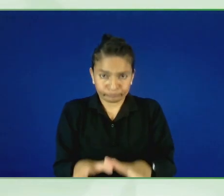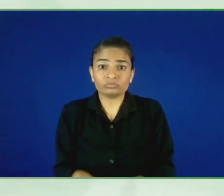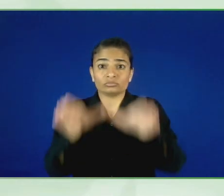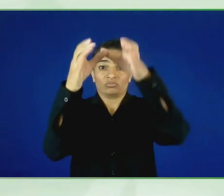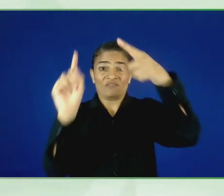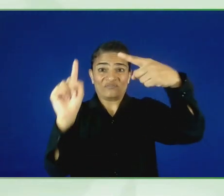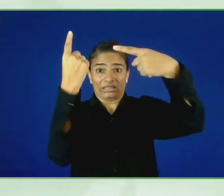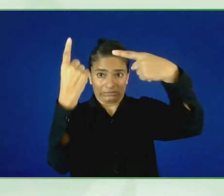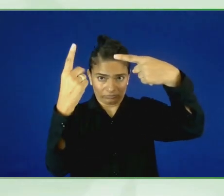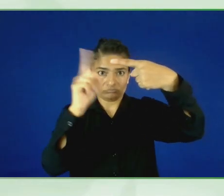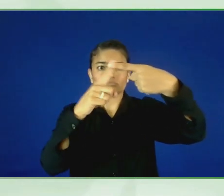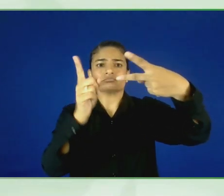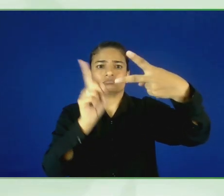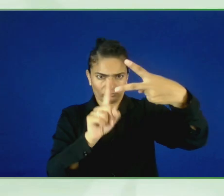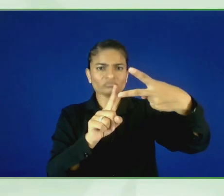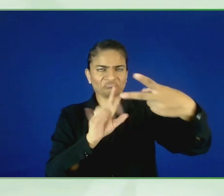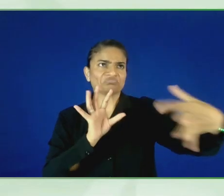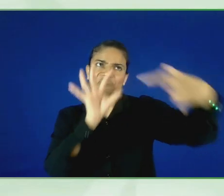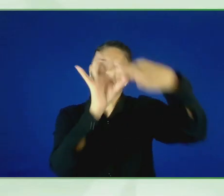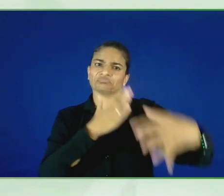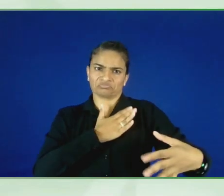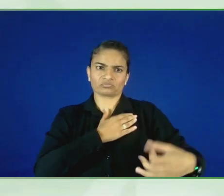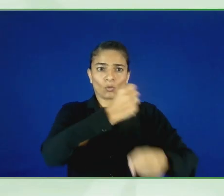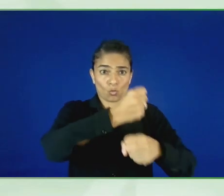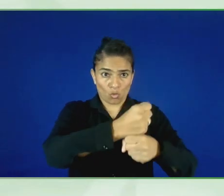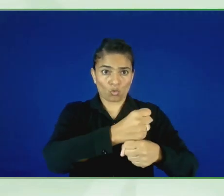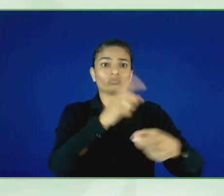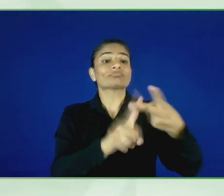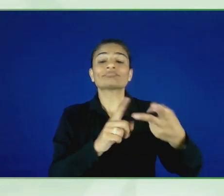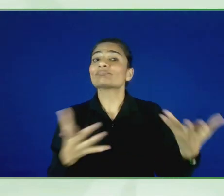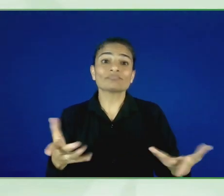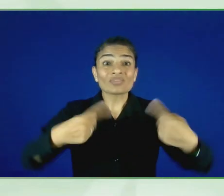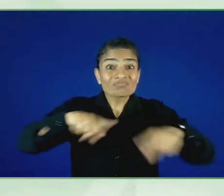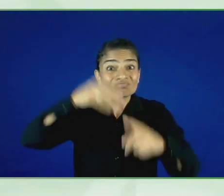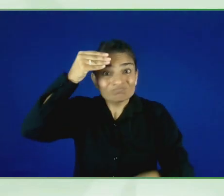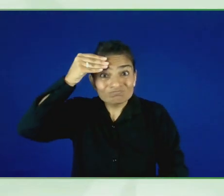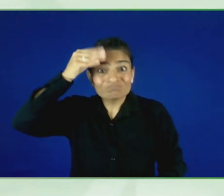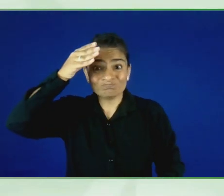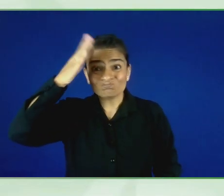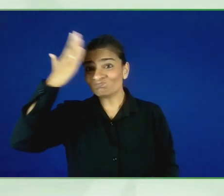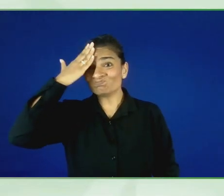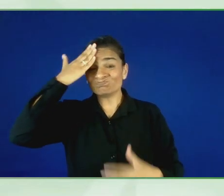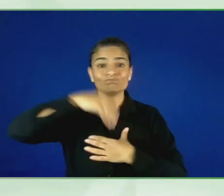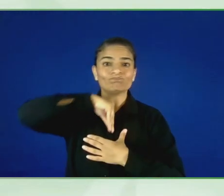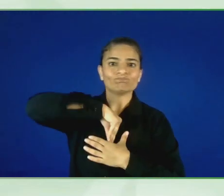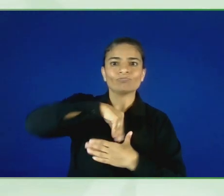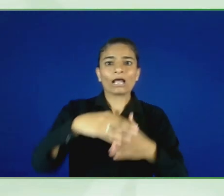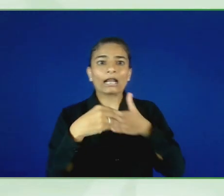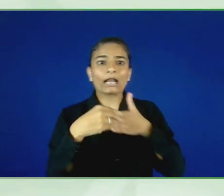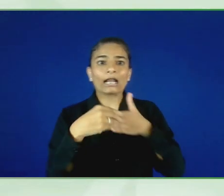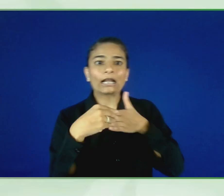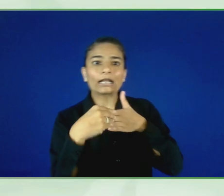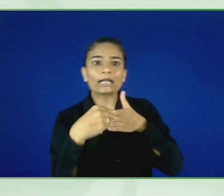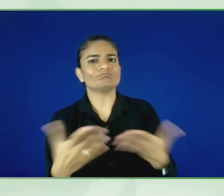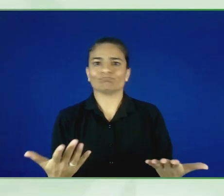in the companies. It's about not knowing enough, and as a consequence, not doing nothing, which is, in my opinion, the worst of all. It's